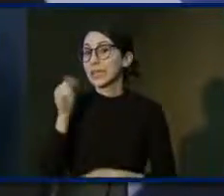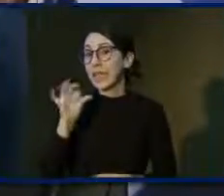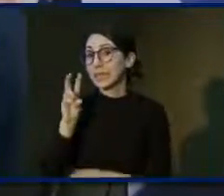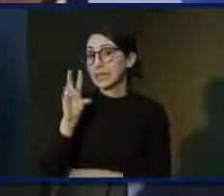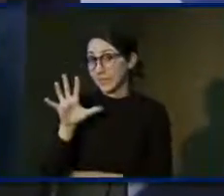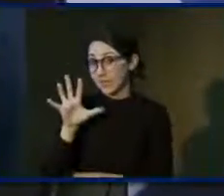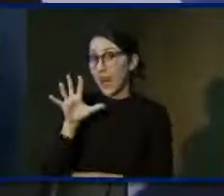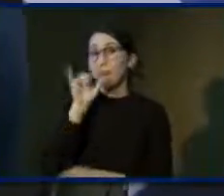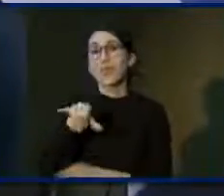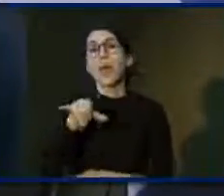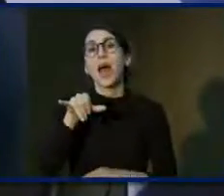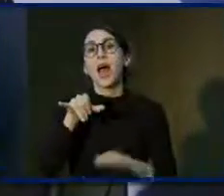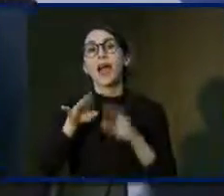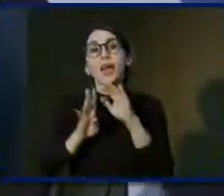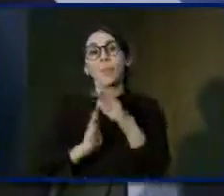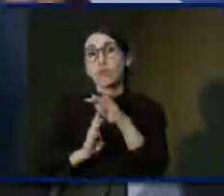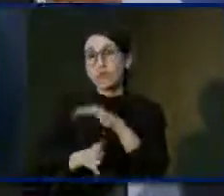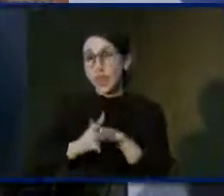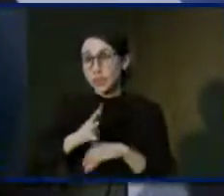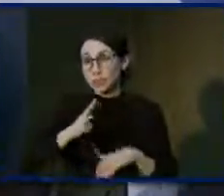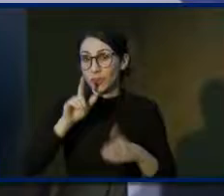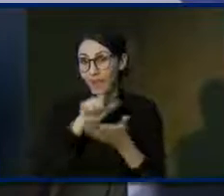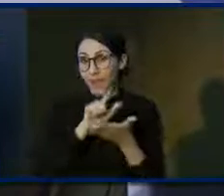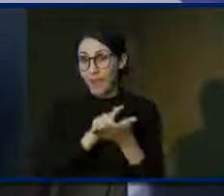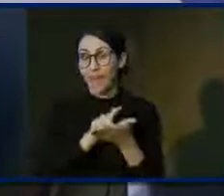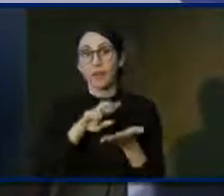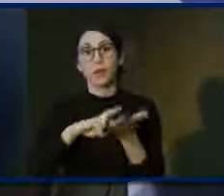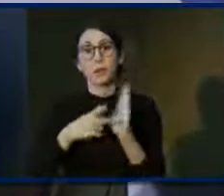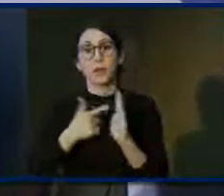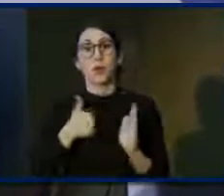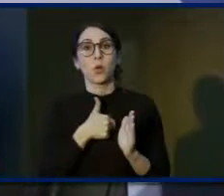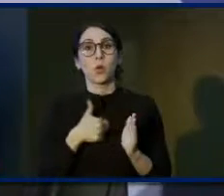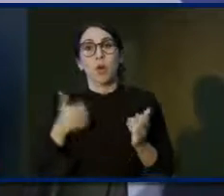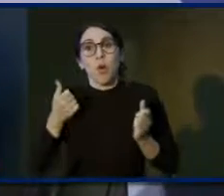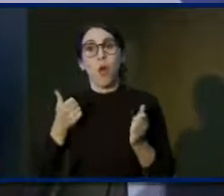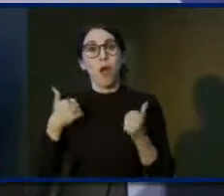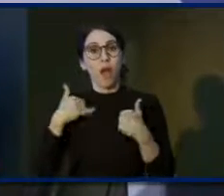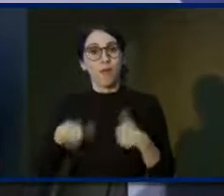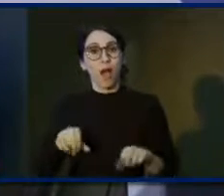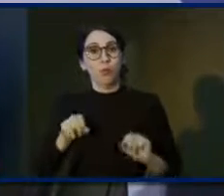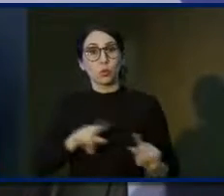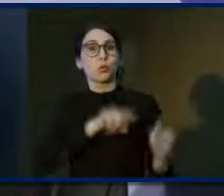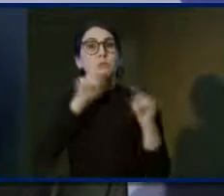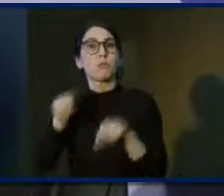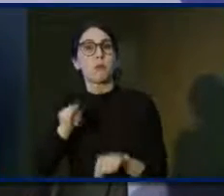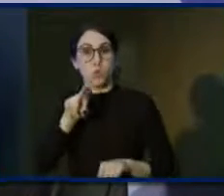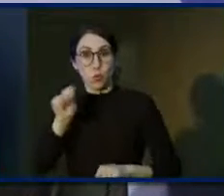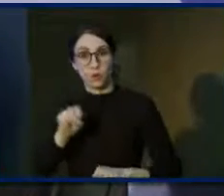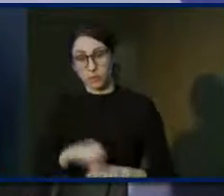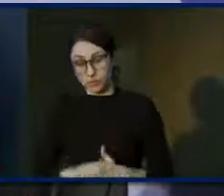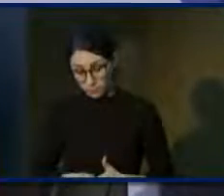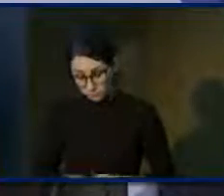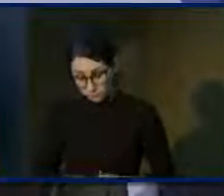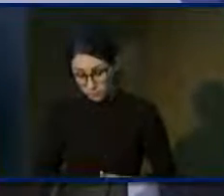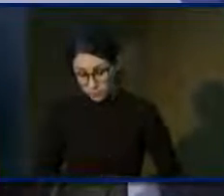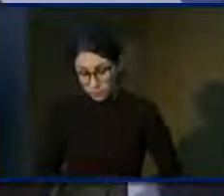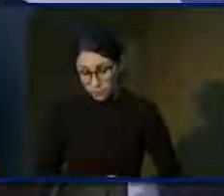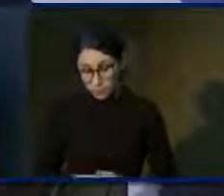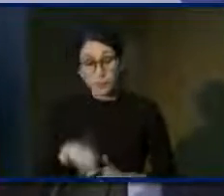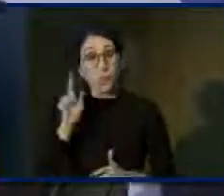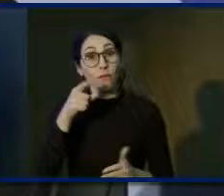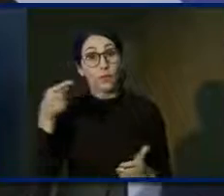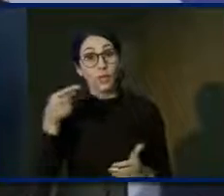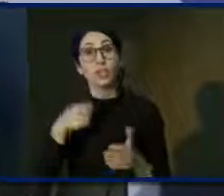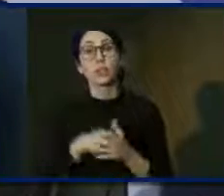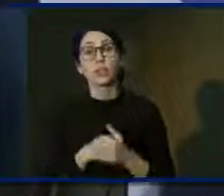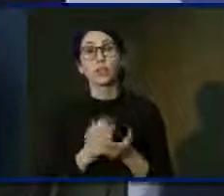1965 gave us that opportunity to have this ability to come to the United States. So number one,